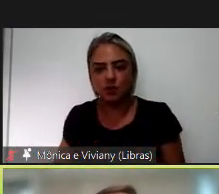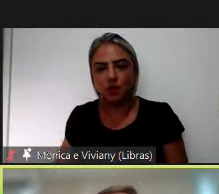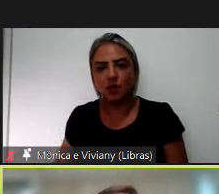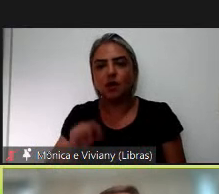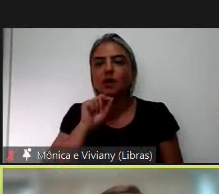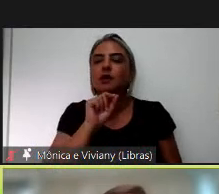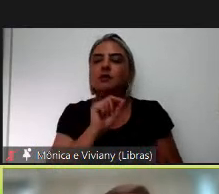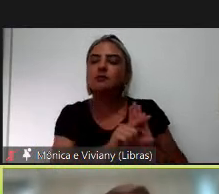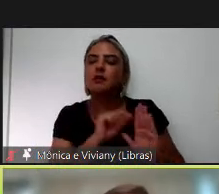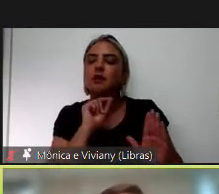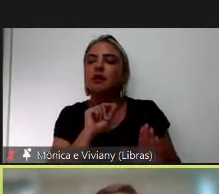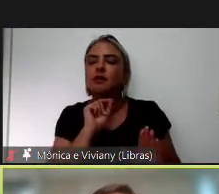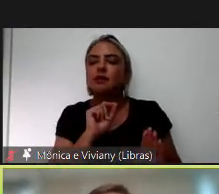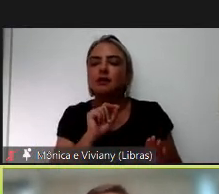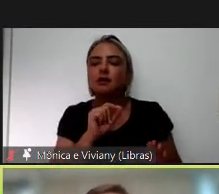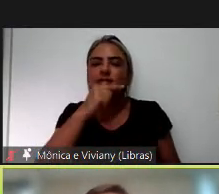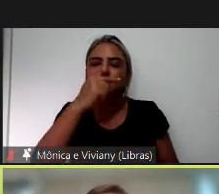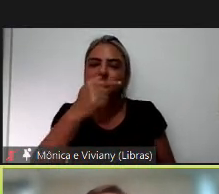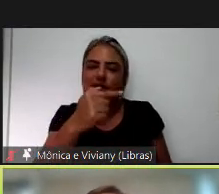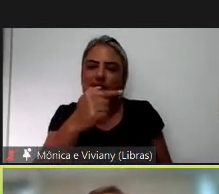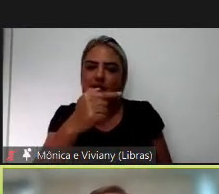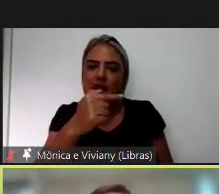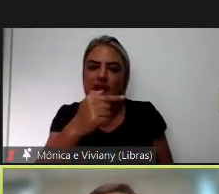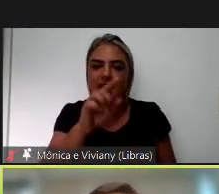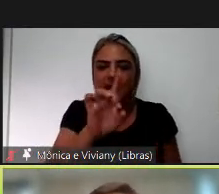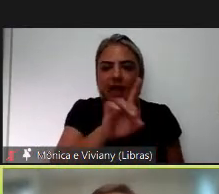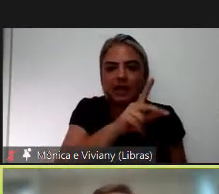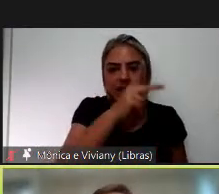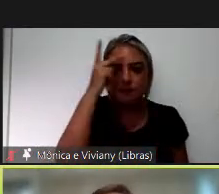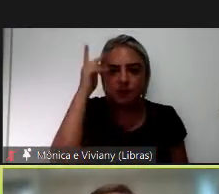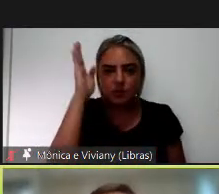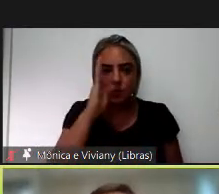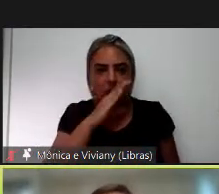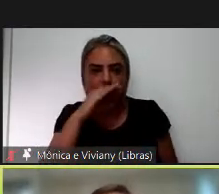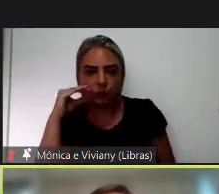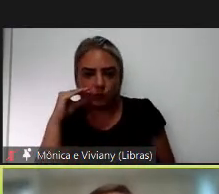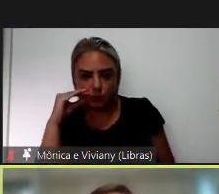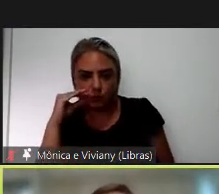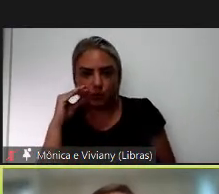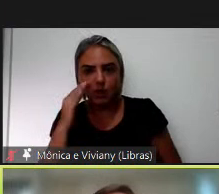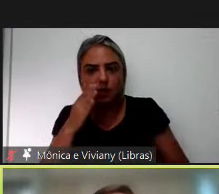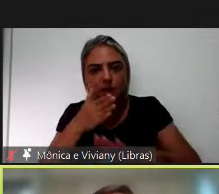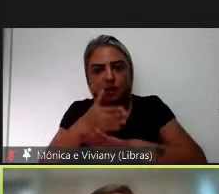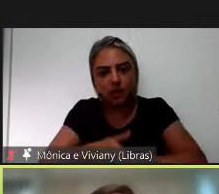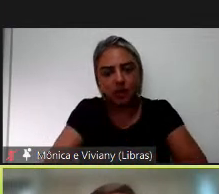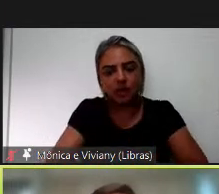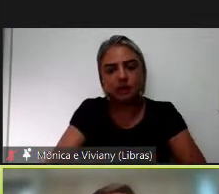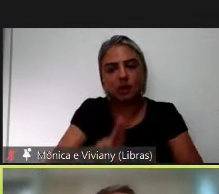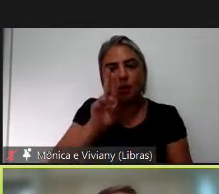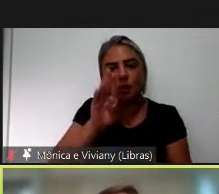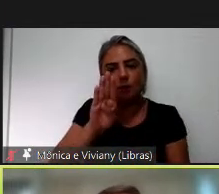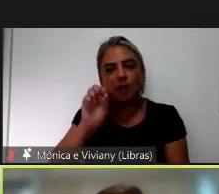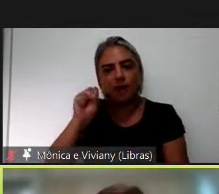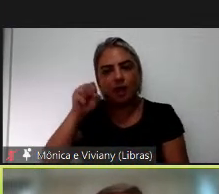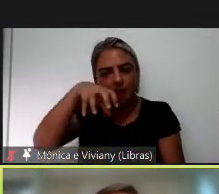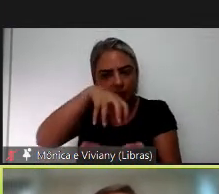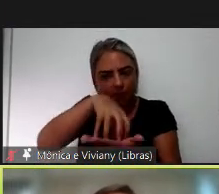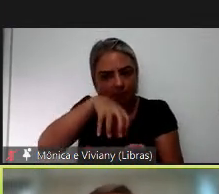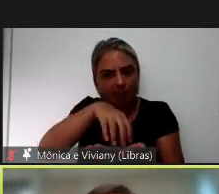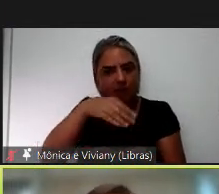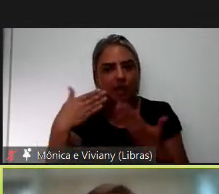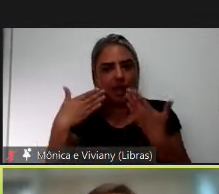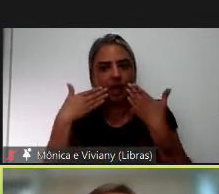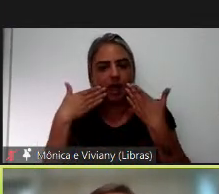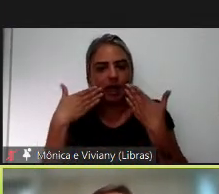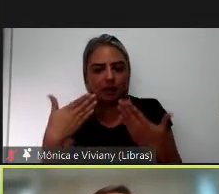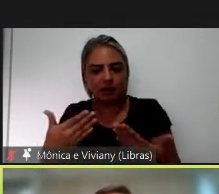the door of entrance of the patients. We like to say that 7 between 10 Brazilians that